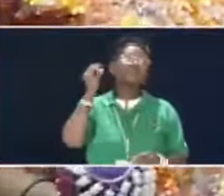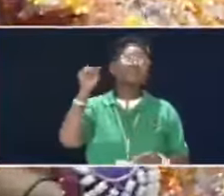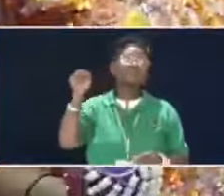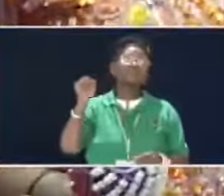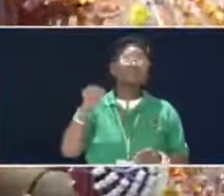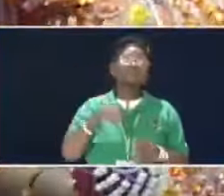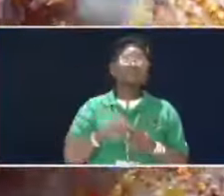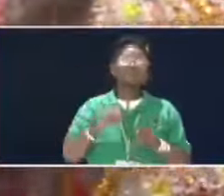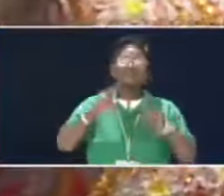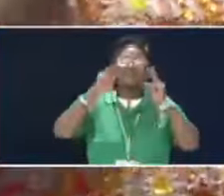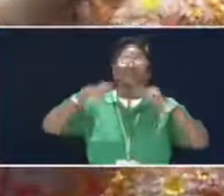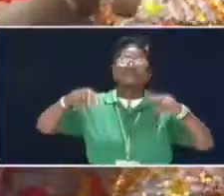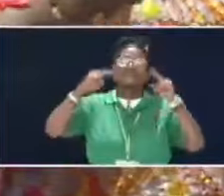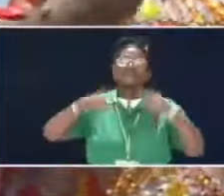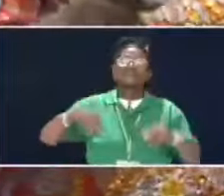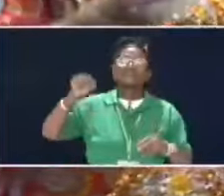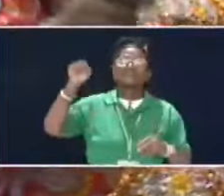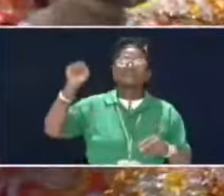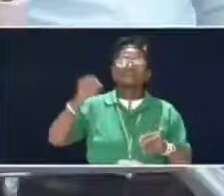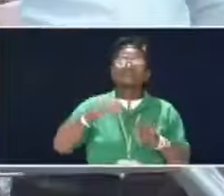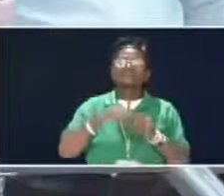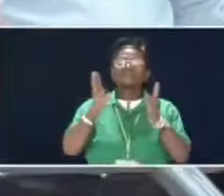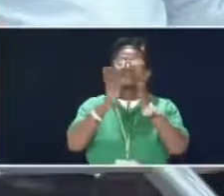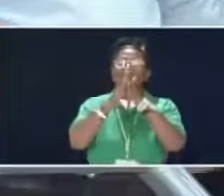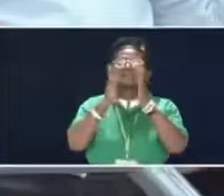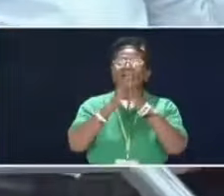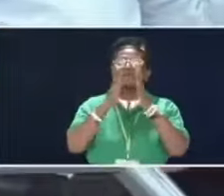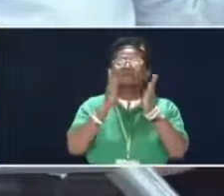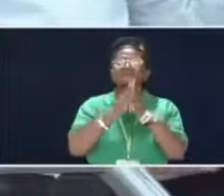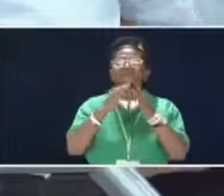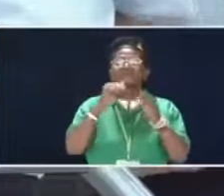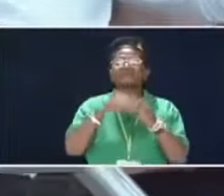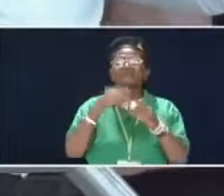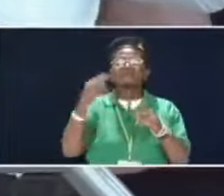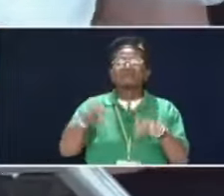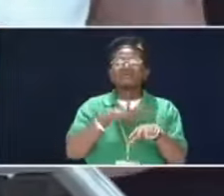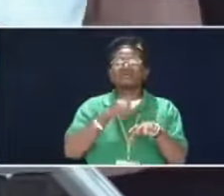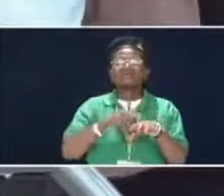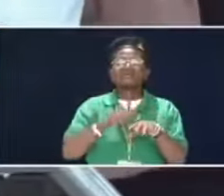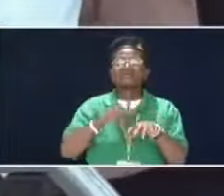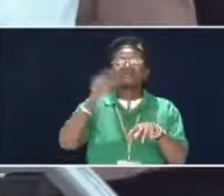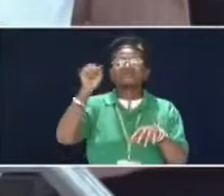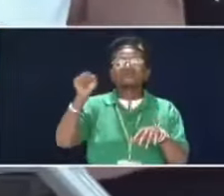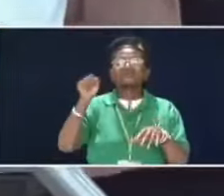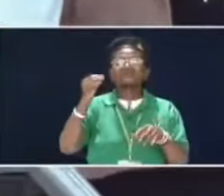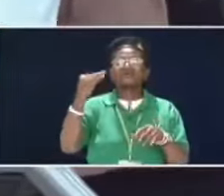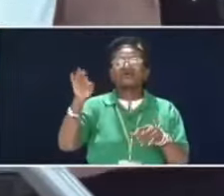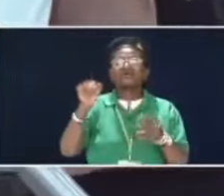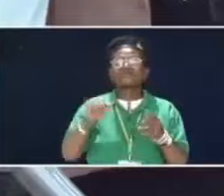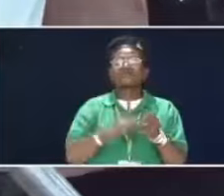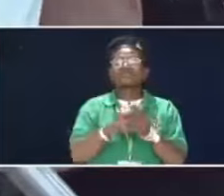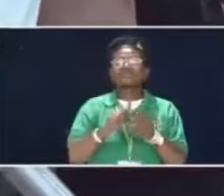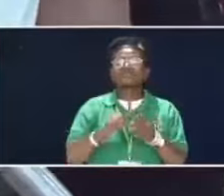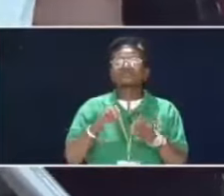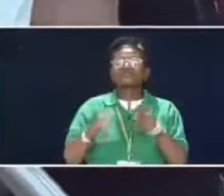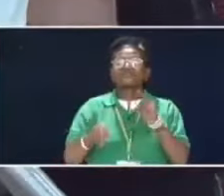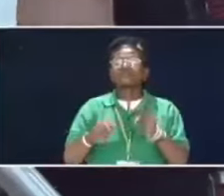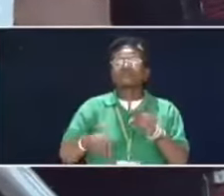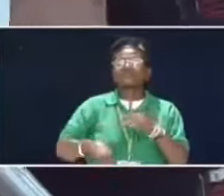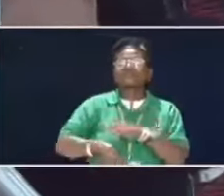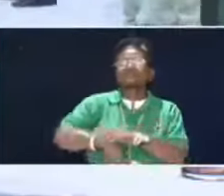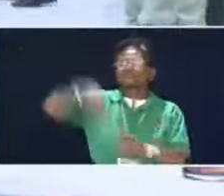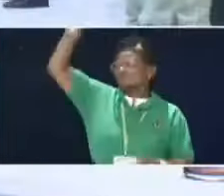the villages, in the towns, in the nations of these people, uproot tonight.